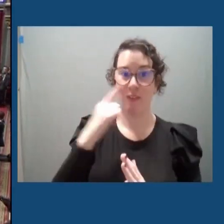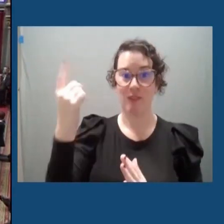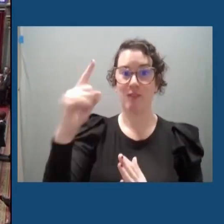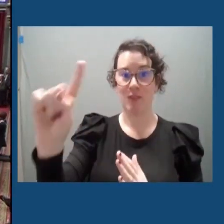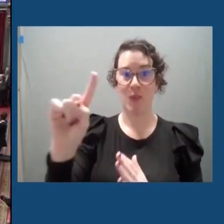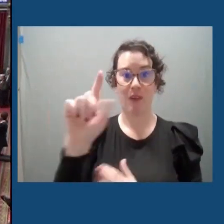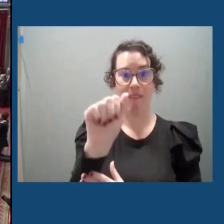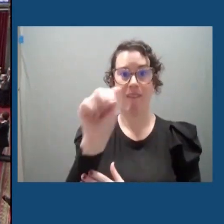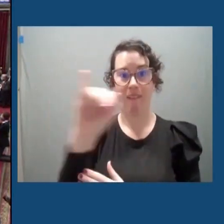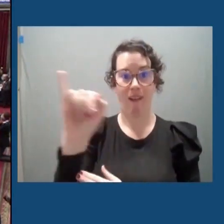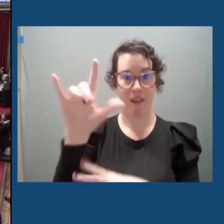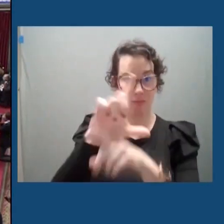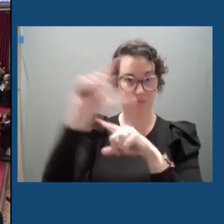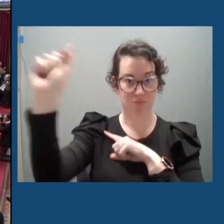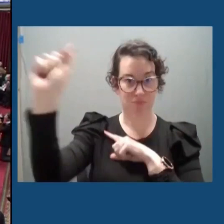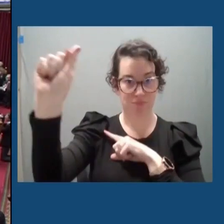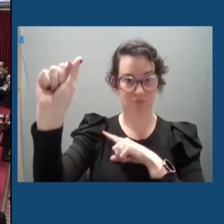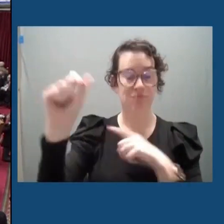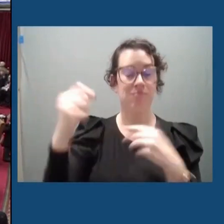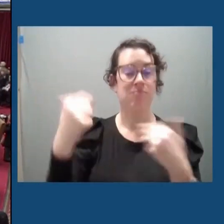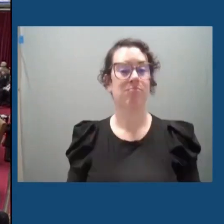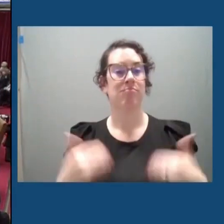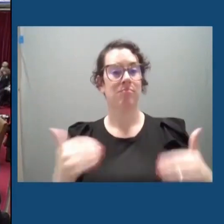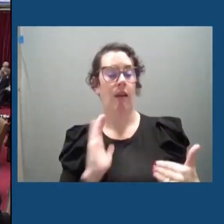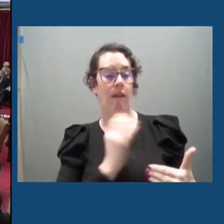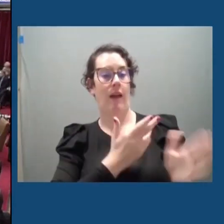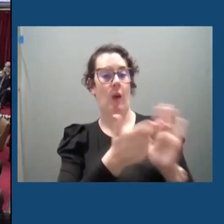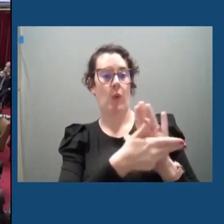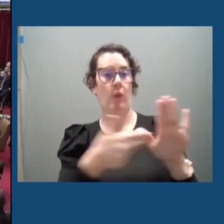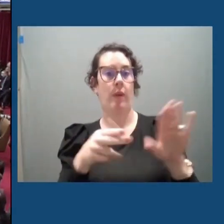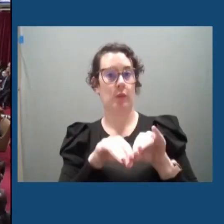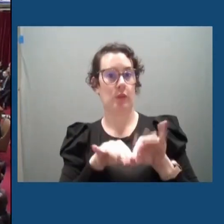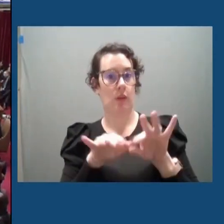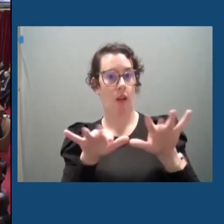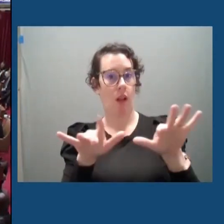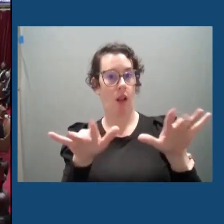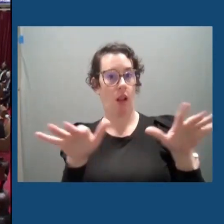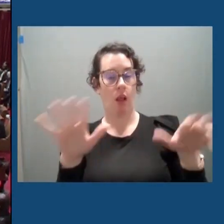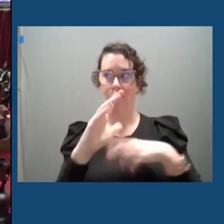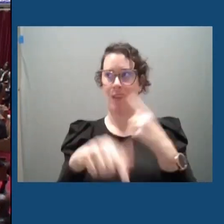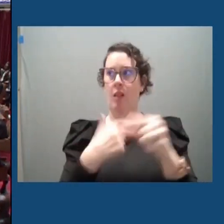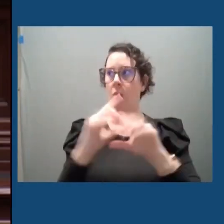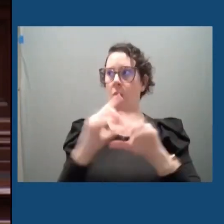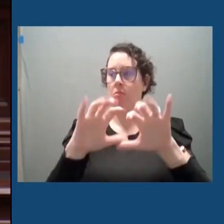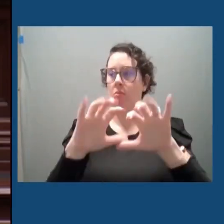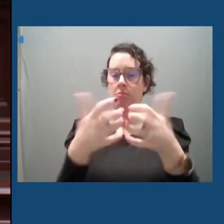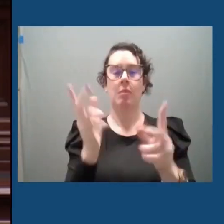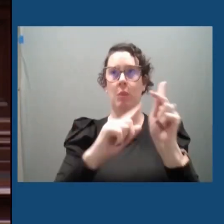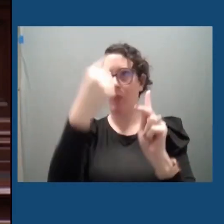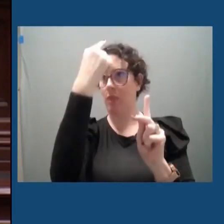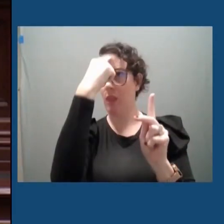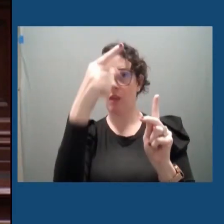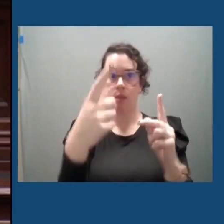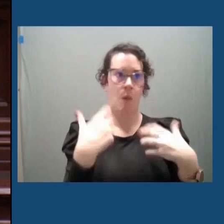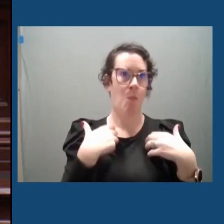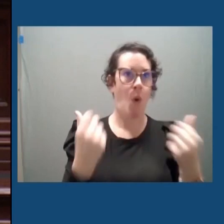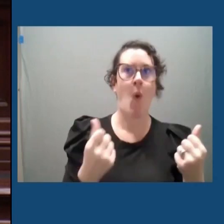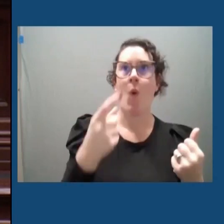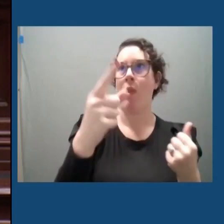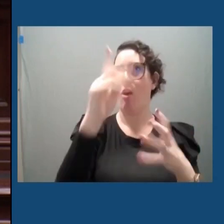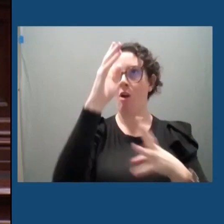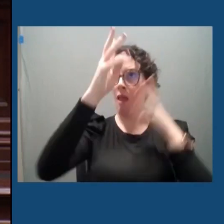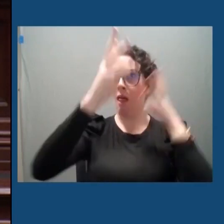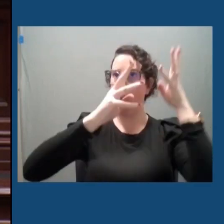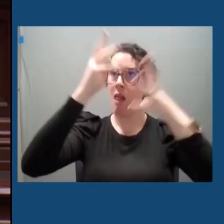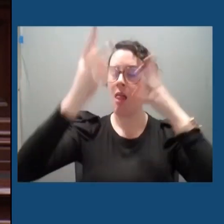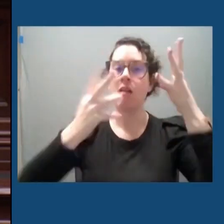Because our reputation across the globe has always been synonymous with boldness and innovation. So where